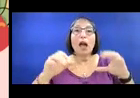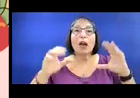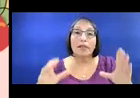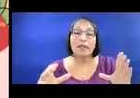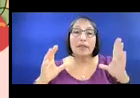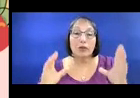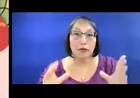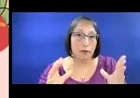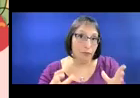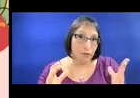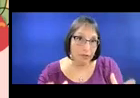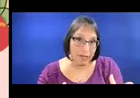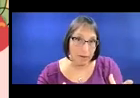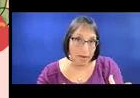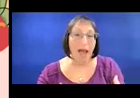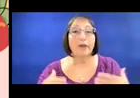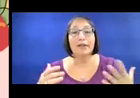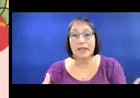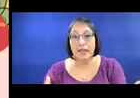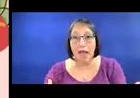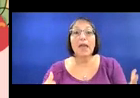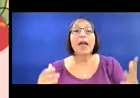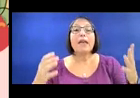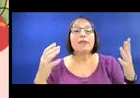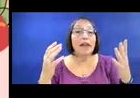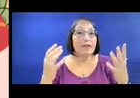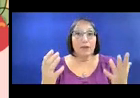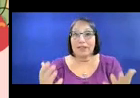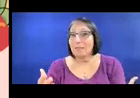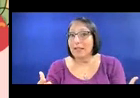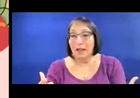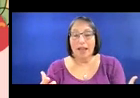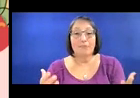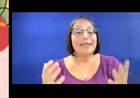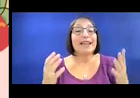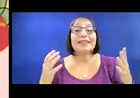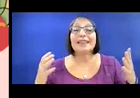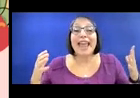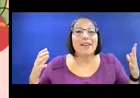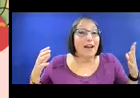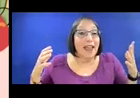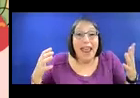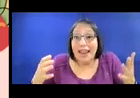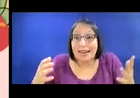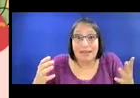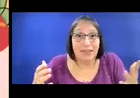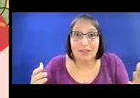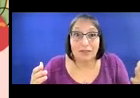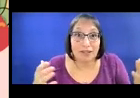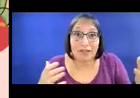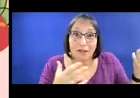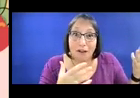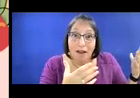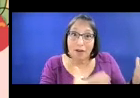constantly make sure students could see me. I could see them. They could see my slides. And because this